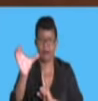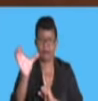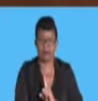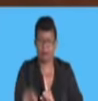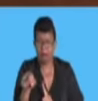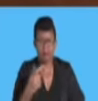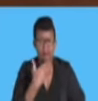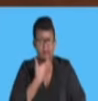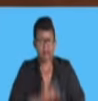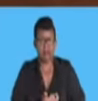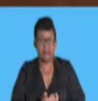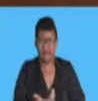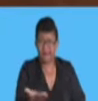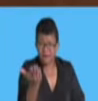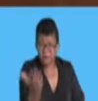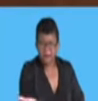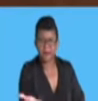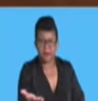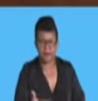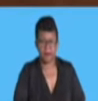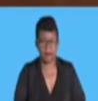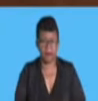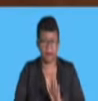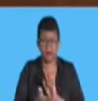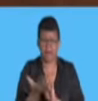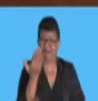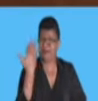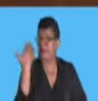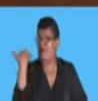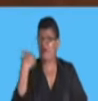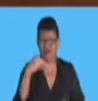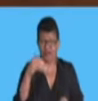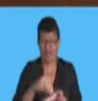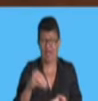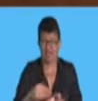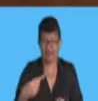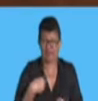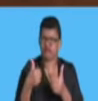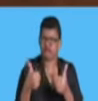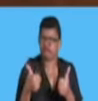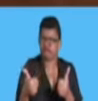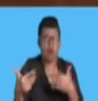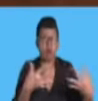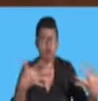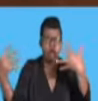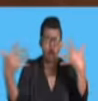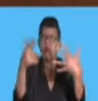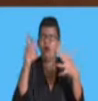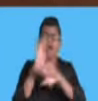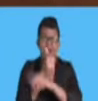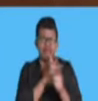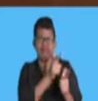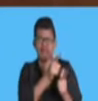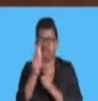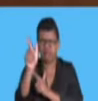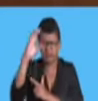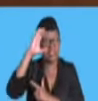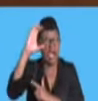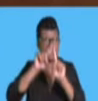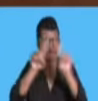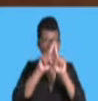highly decorated as a peacekeeper, keeping warring factions apart in a war-torn Lebanon. They had torn Lebanon